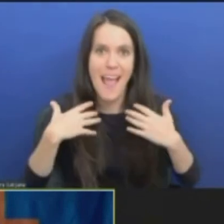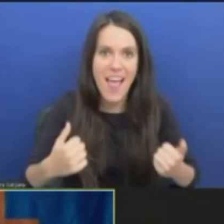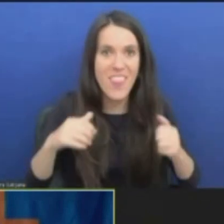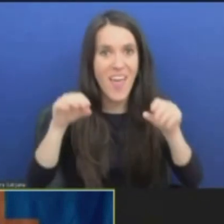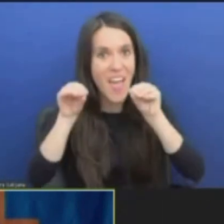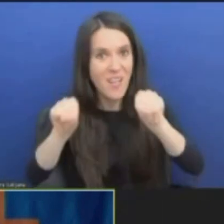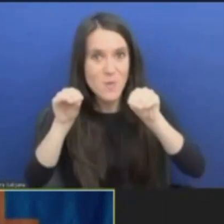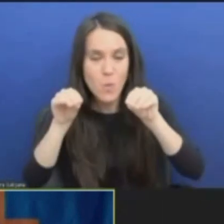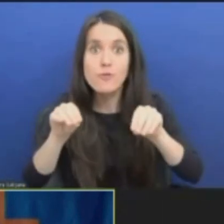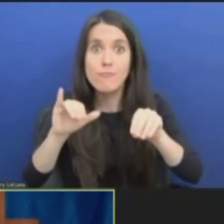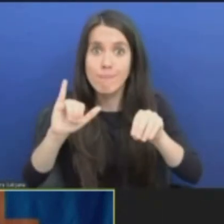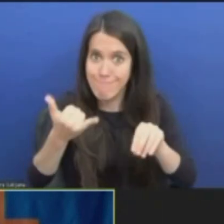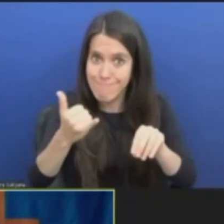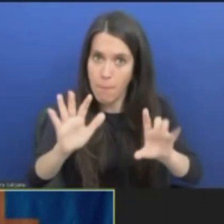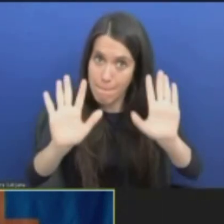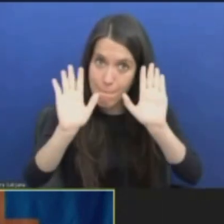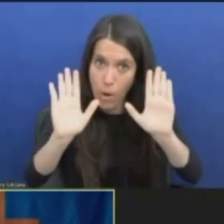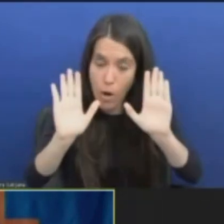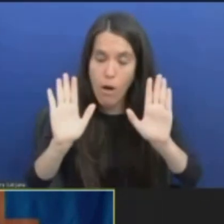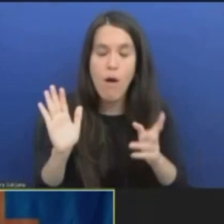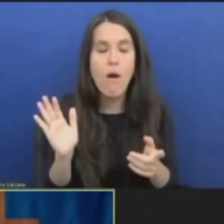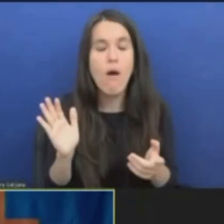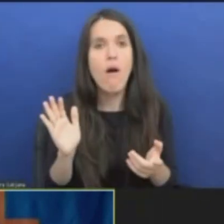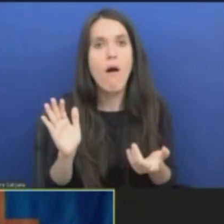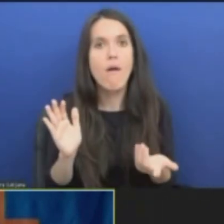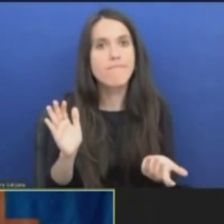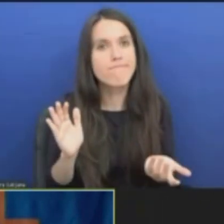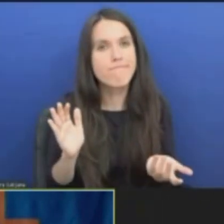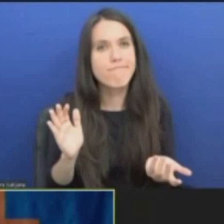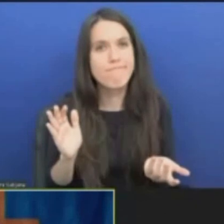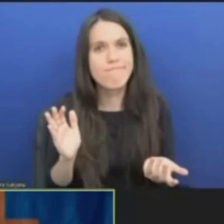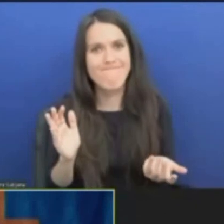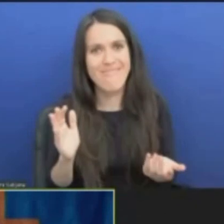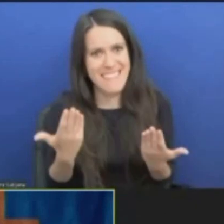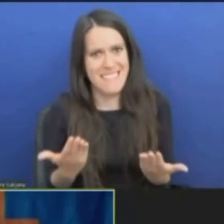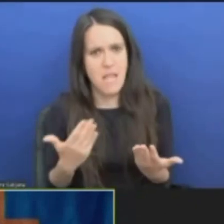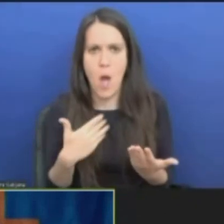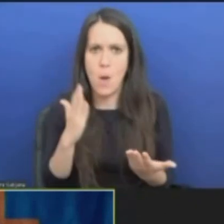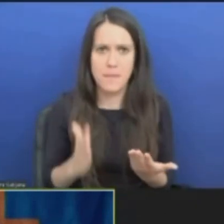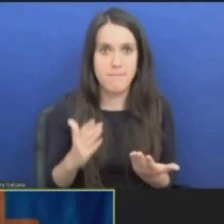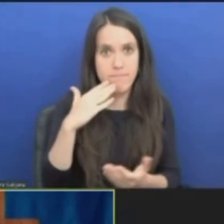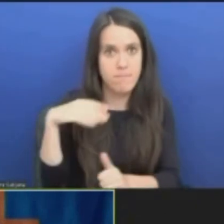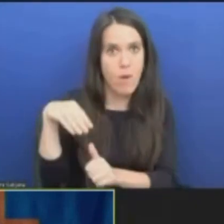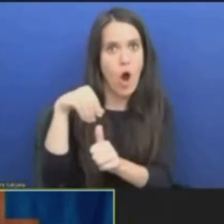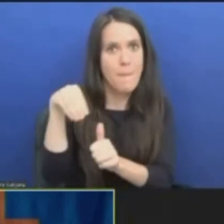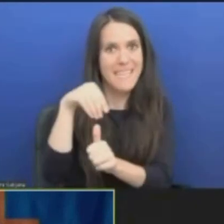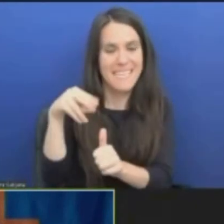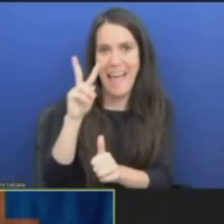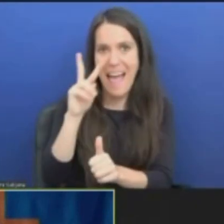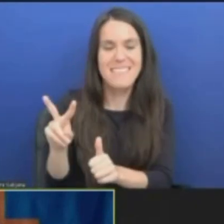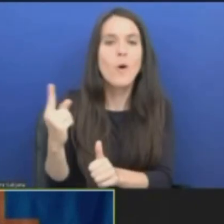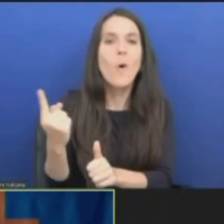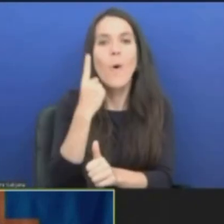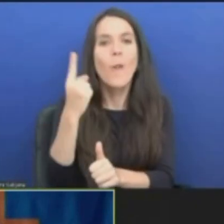However, objectively, what is pertinent to the Armenian people is not just the